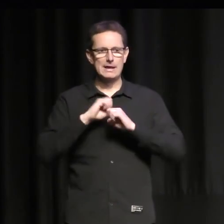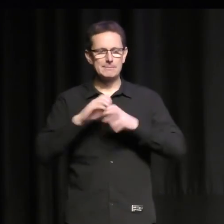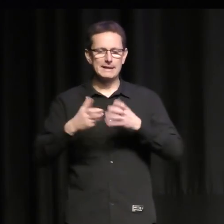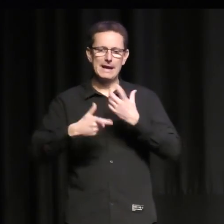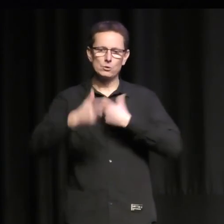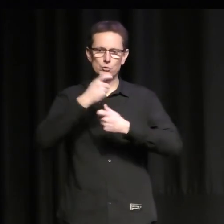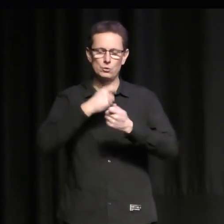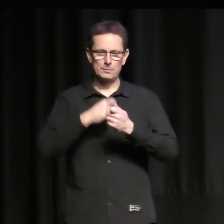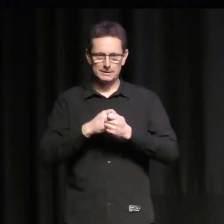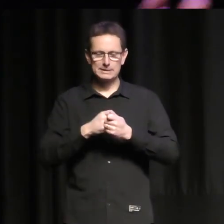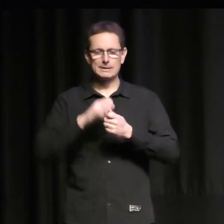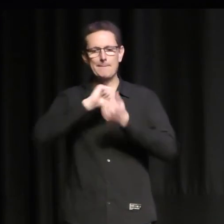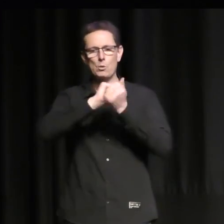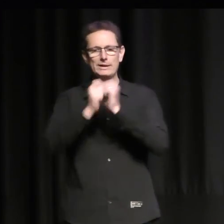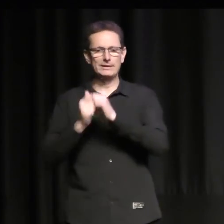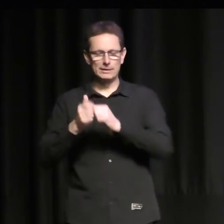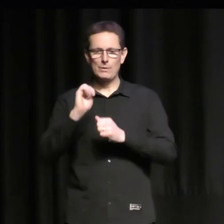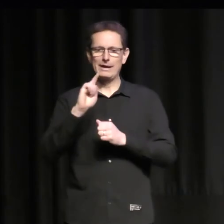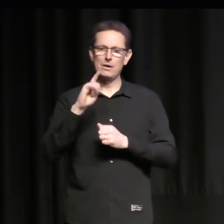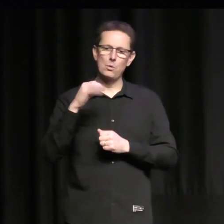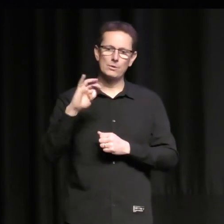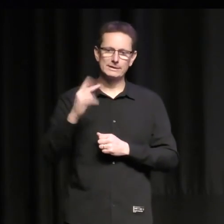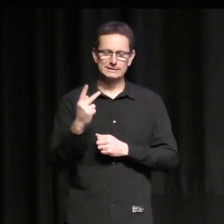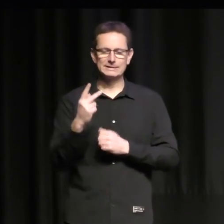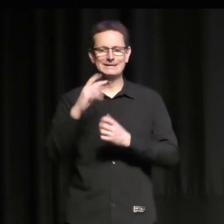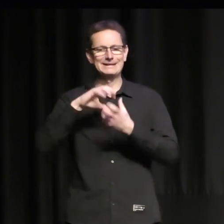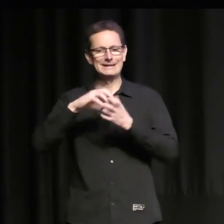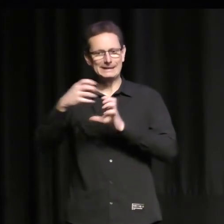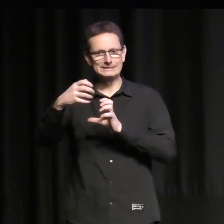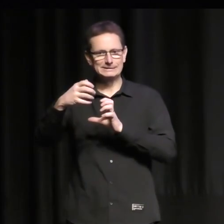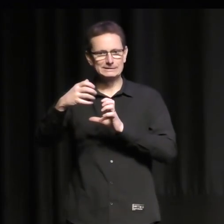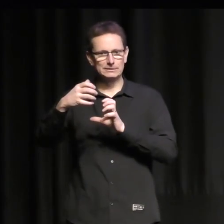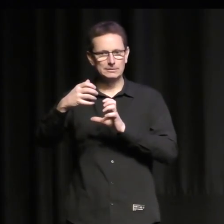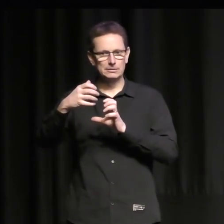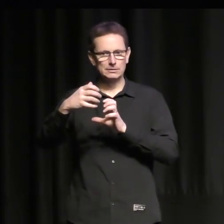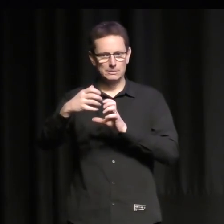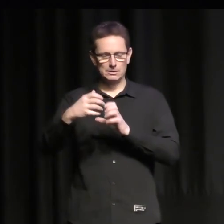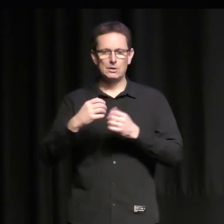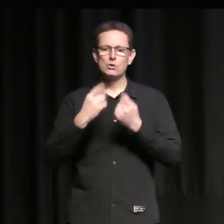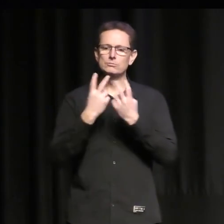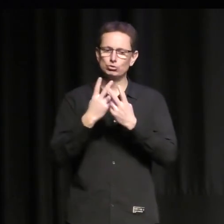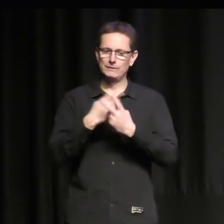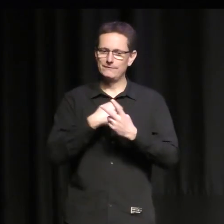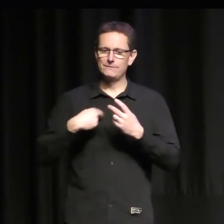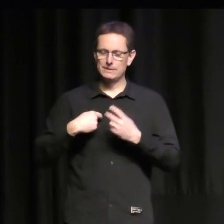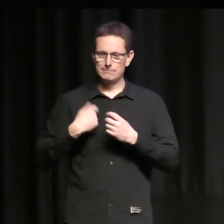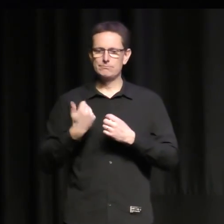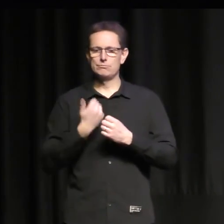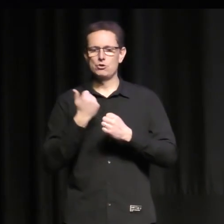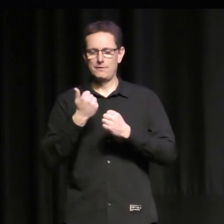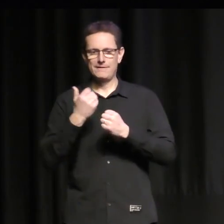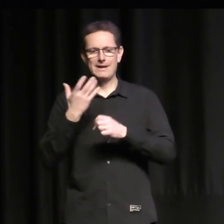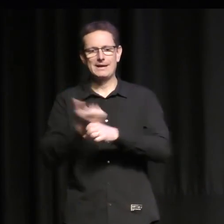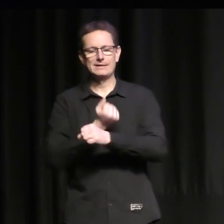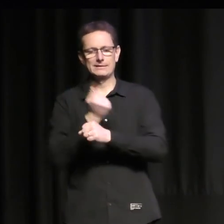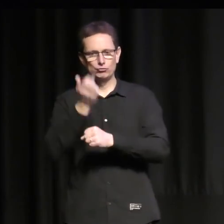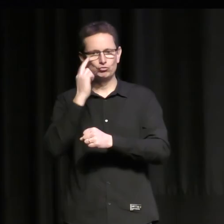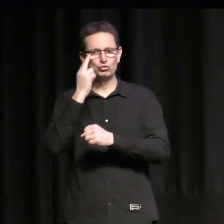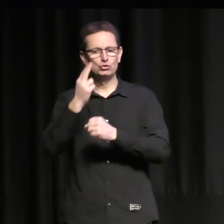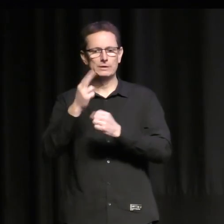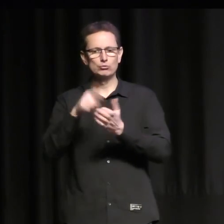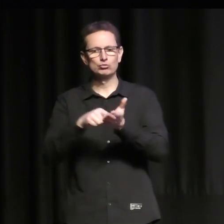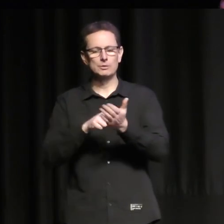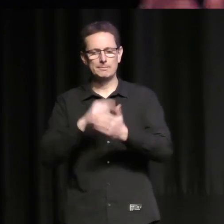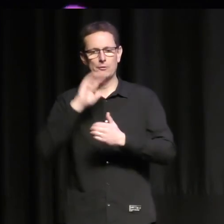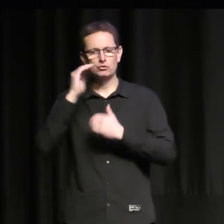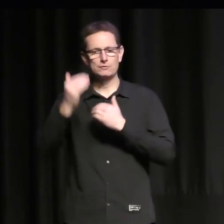political, fiscal, ecological crisis. And it requires different answers to different questions, and that's the context.